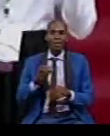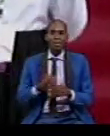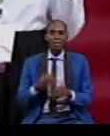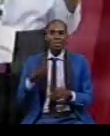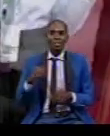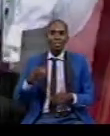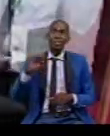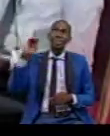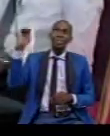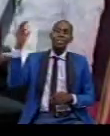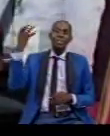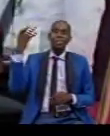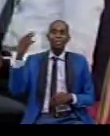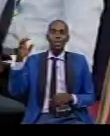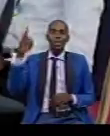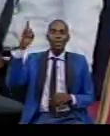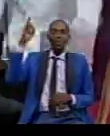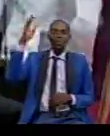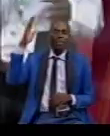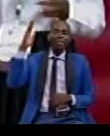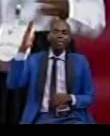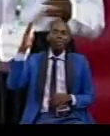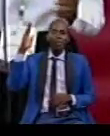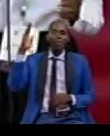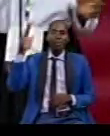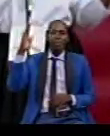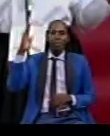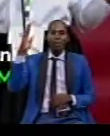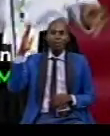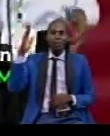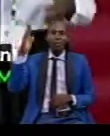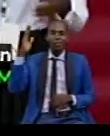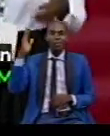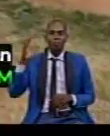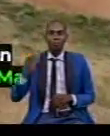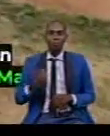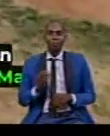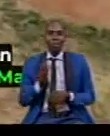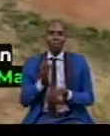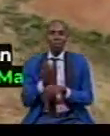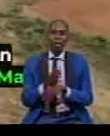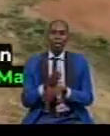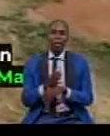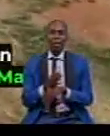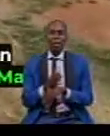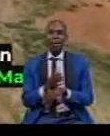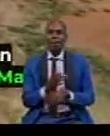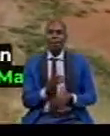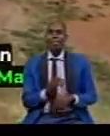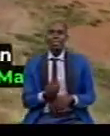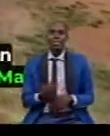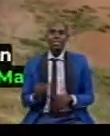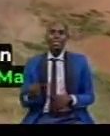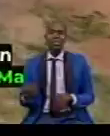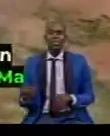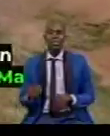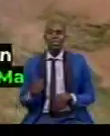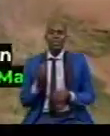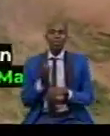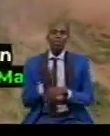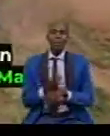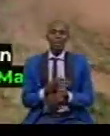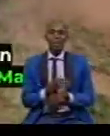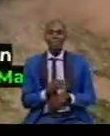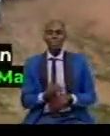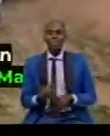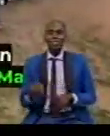we will know. You have taken this decision and you are online. Please check